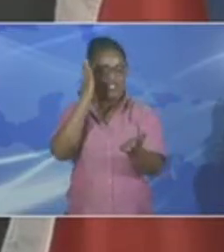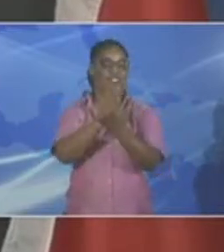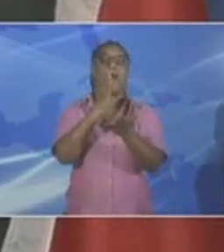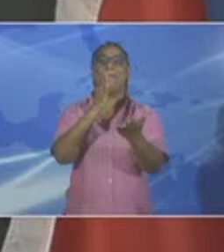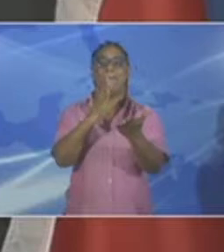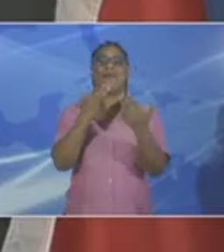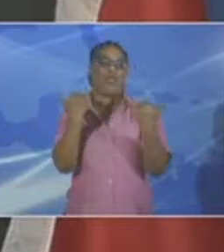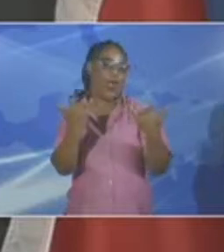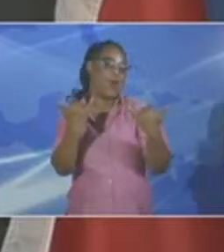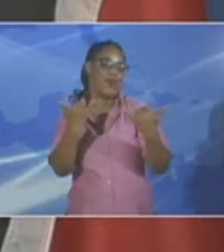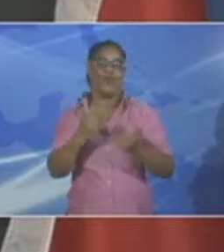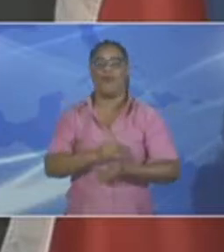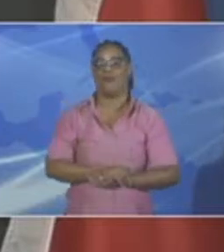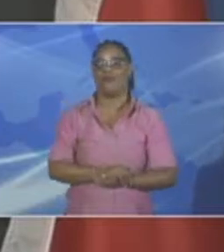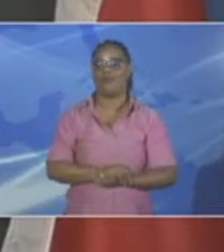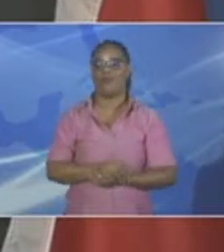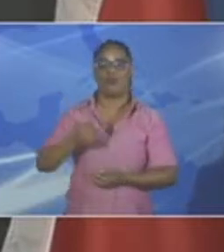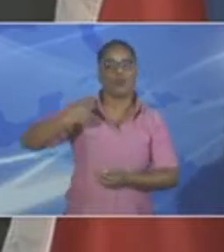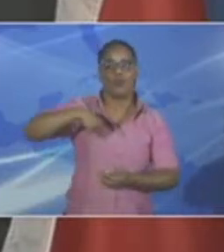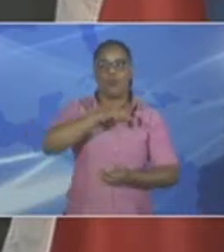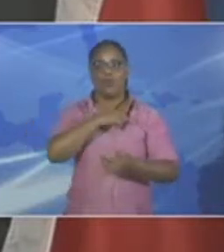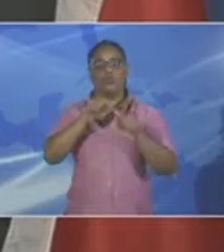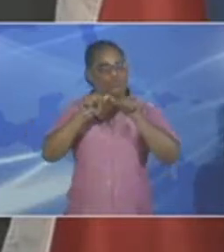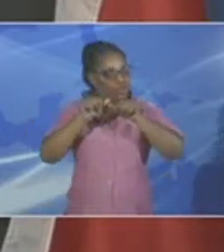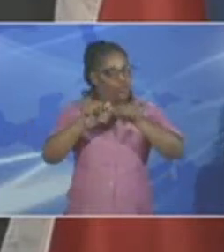now to continue